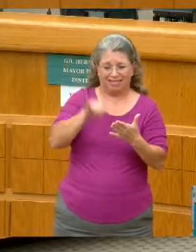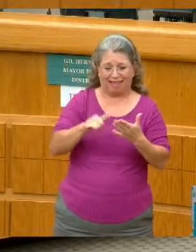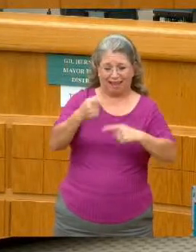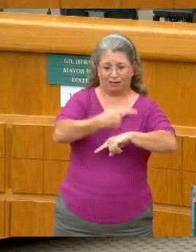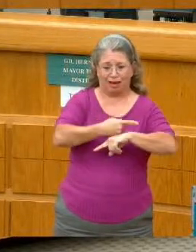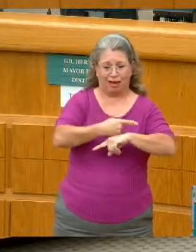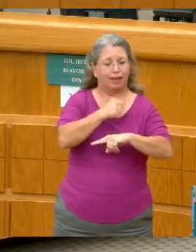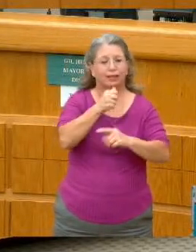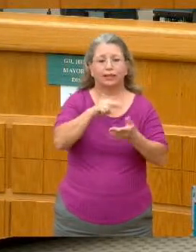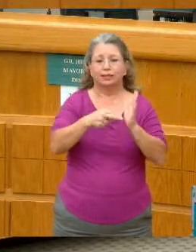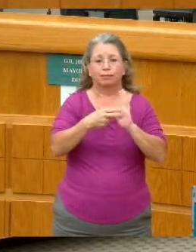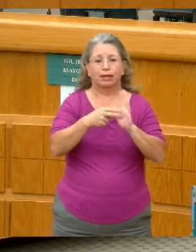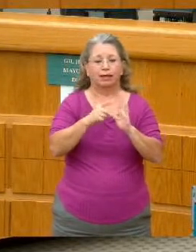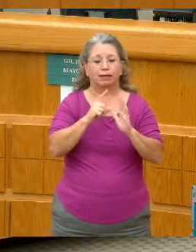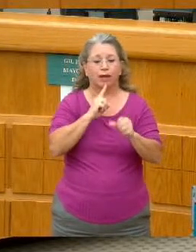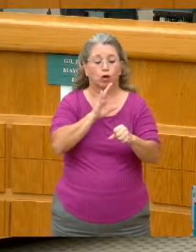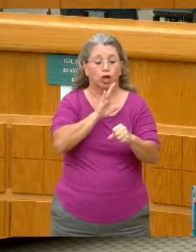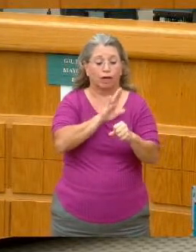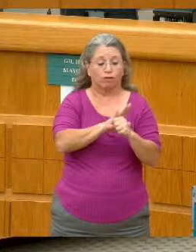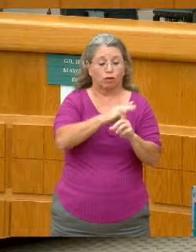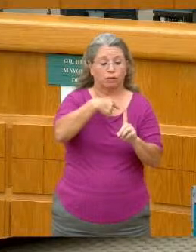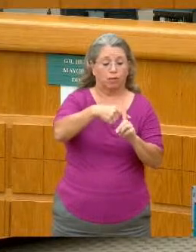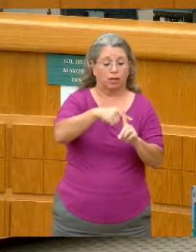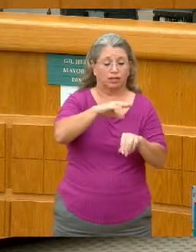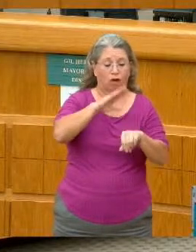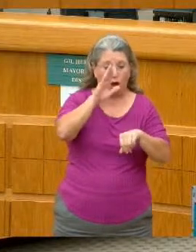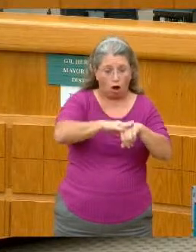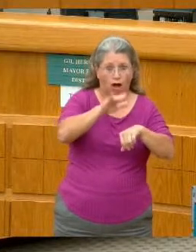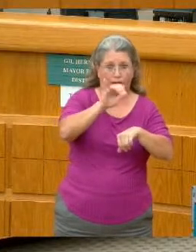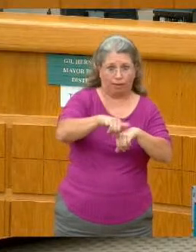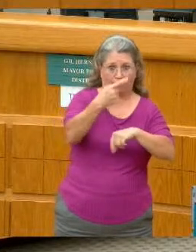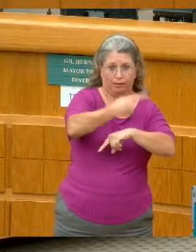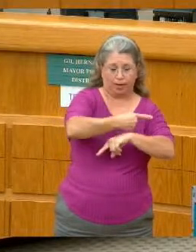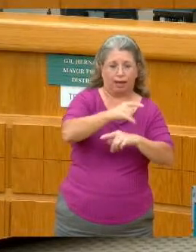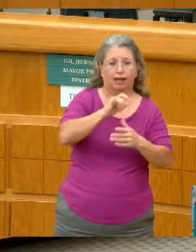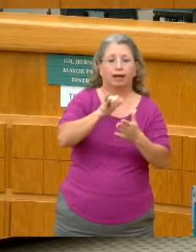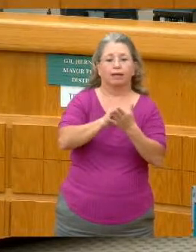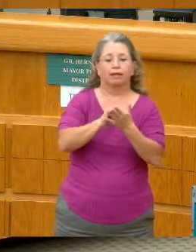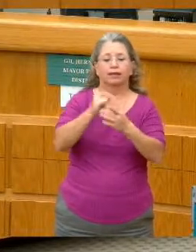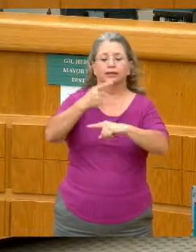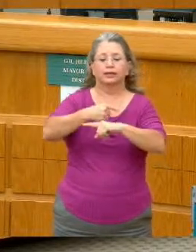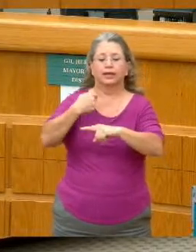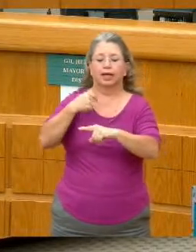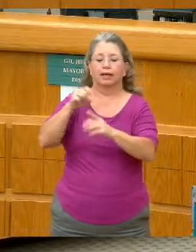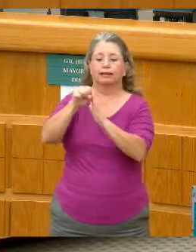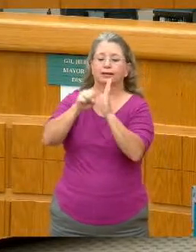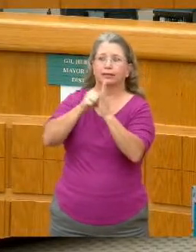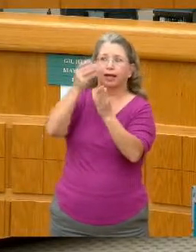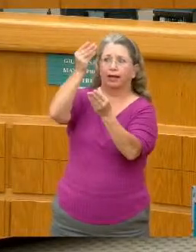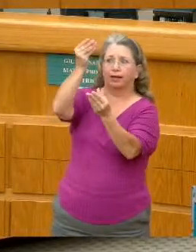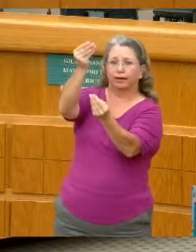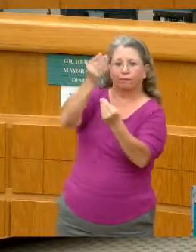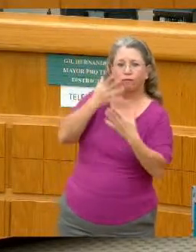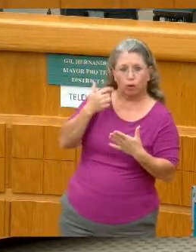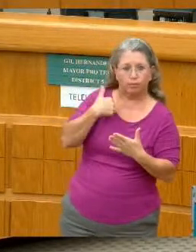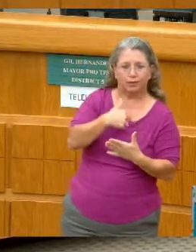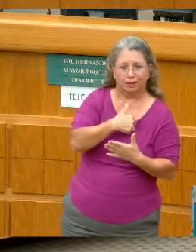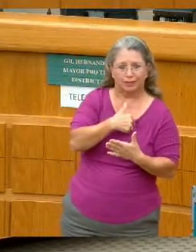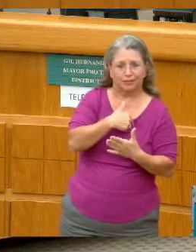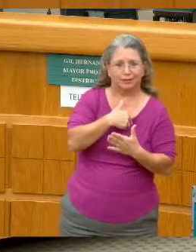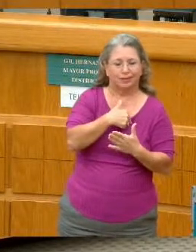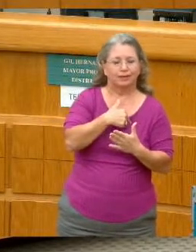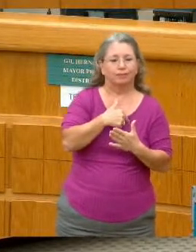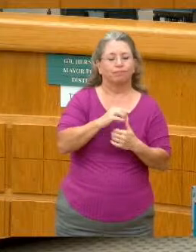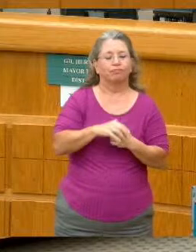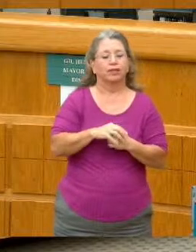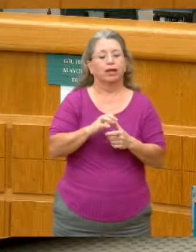confirmed positive on that day. That's just when we received the information from the state on that day. And then August 13, it got better